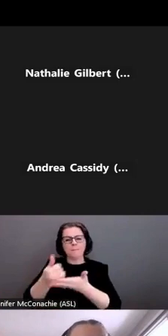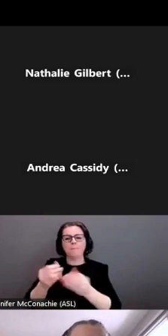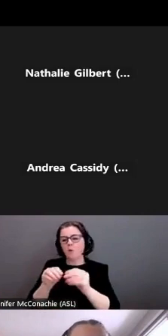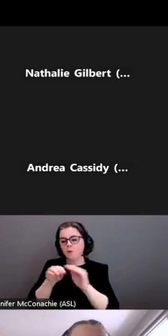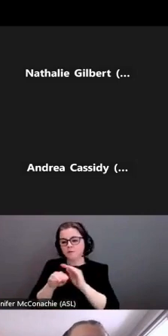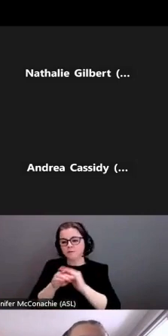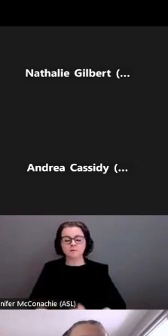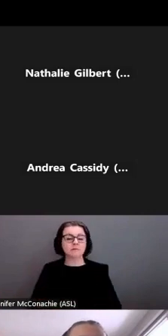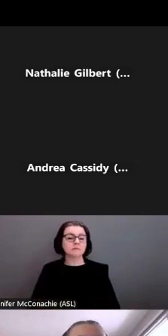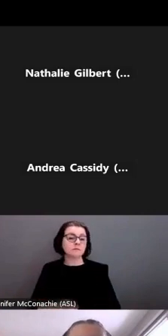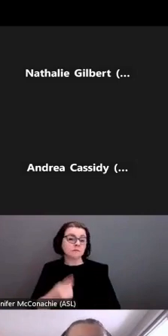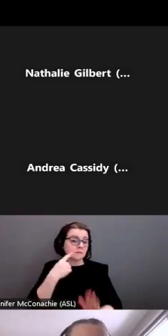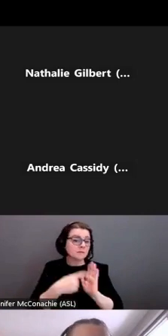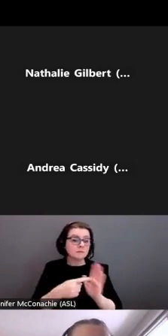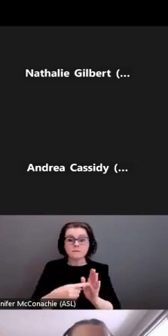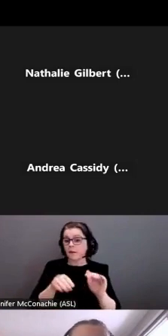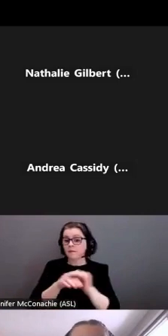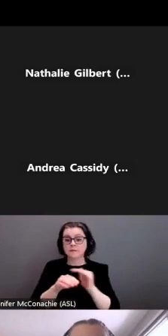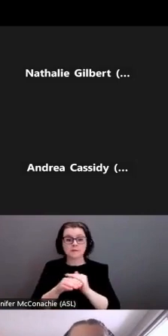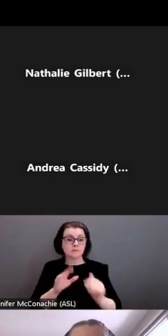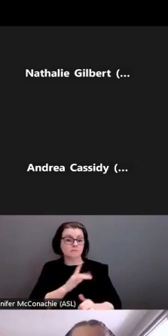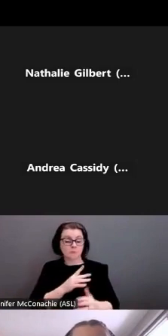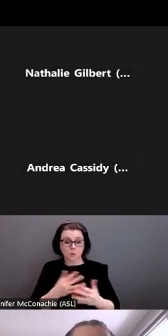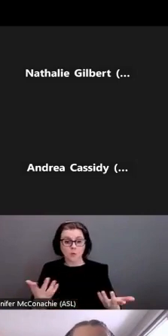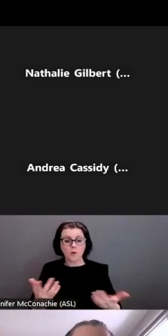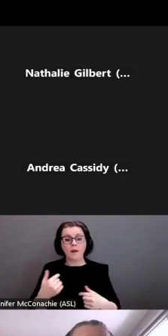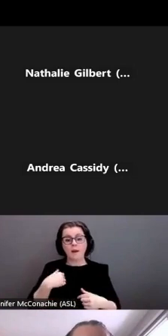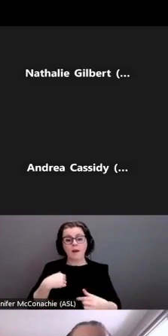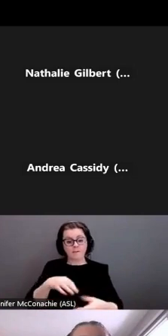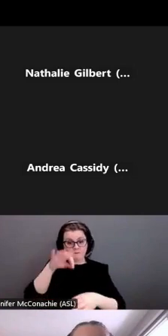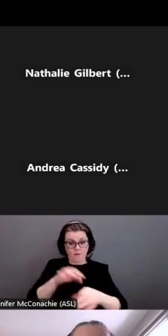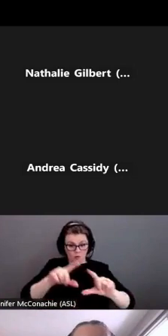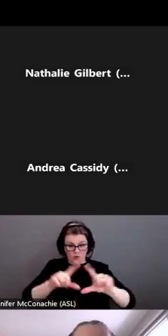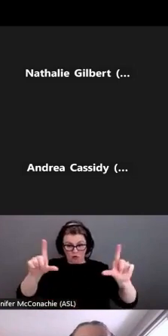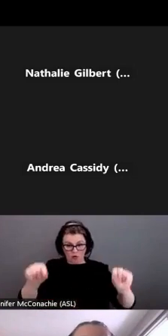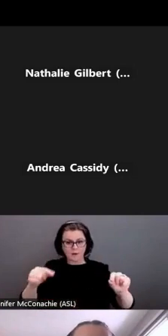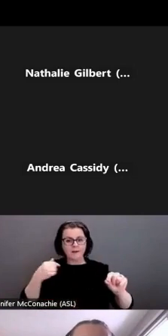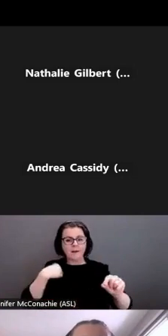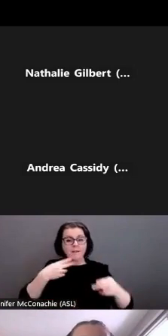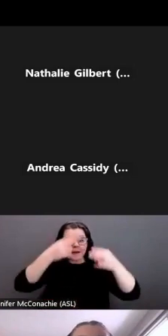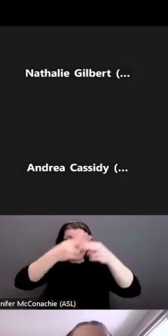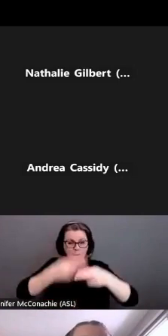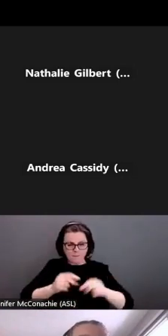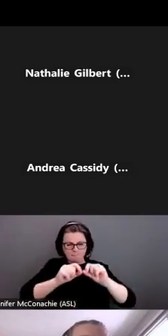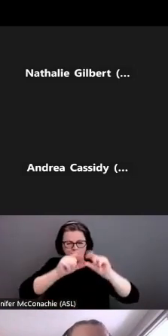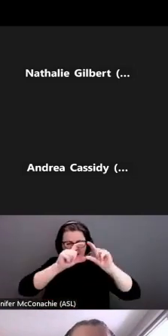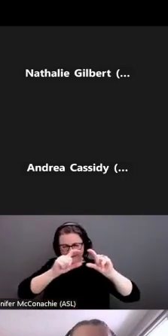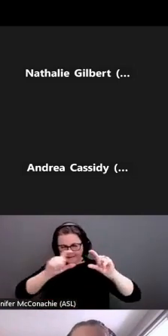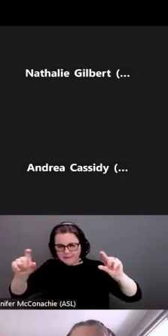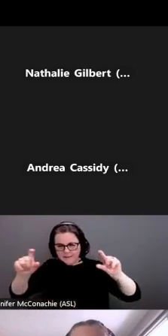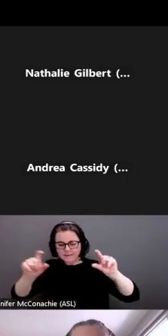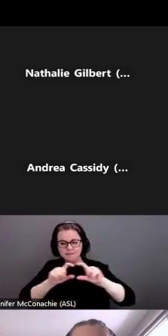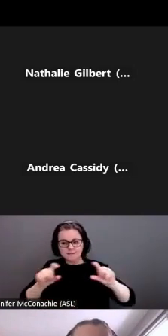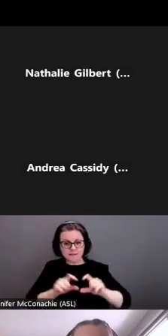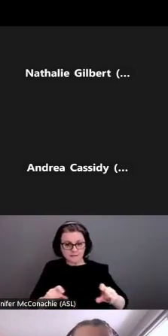larger ballots that have the candidate names in large print. We also have large print and braille lists